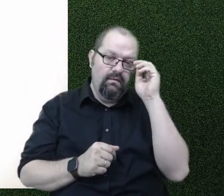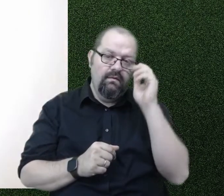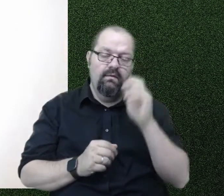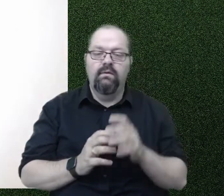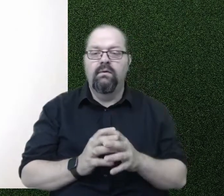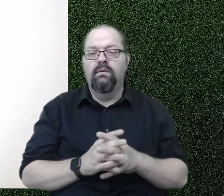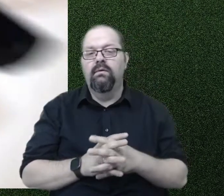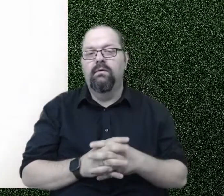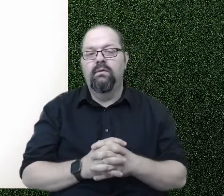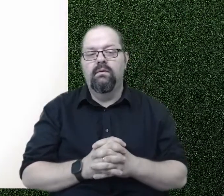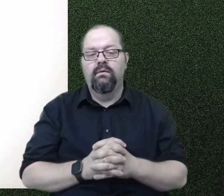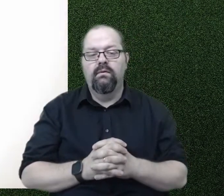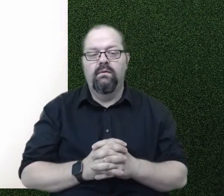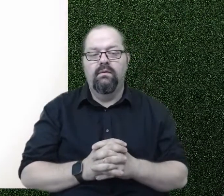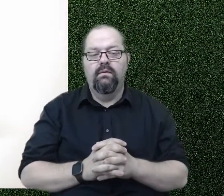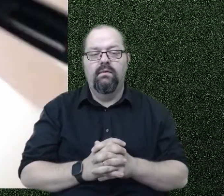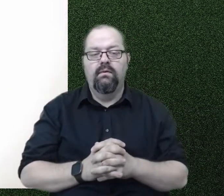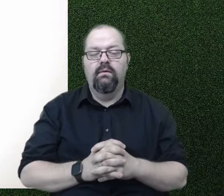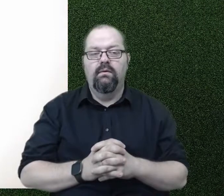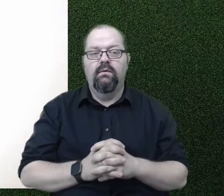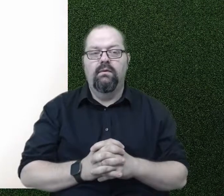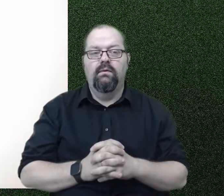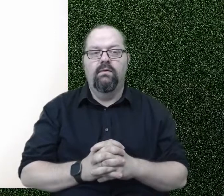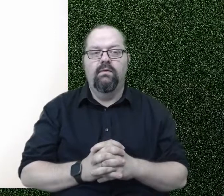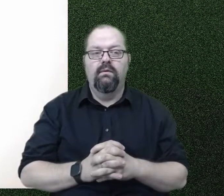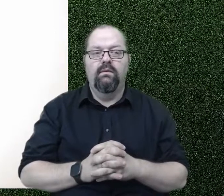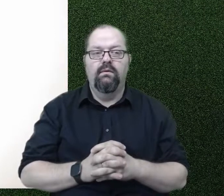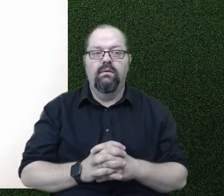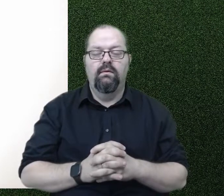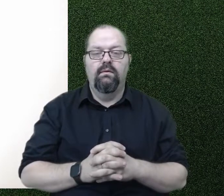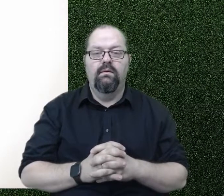The better the grid I have.